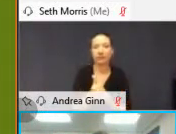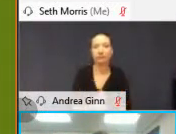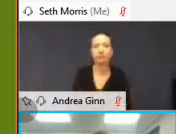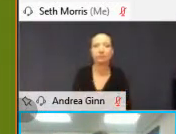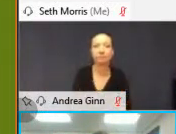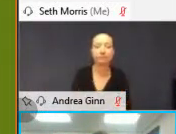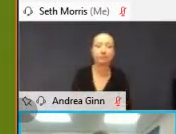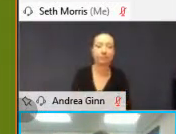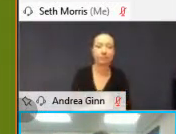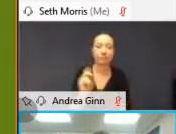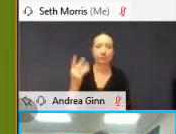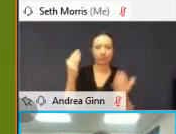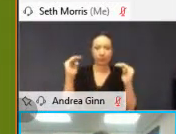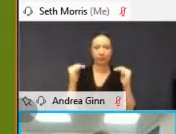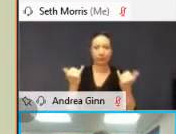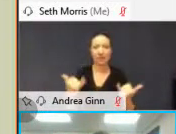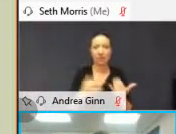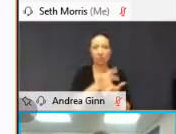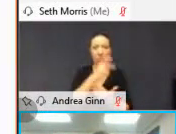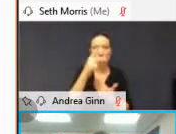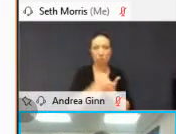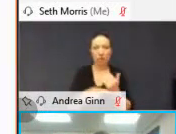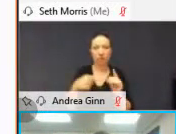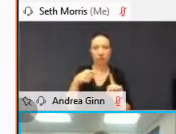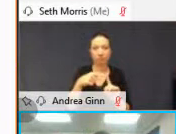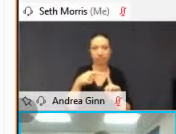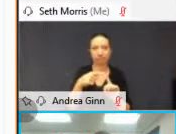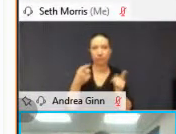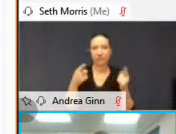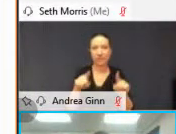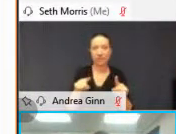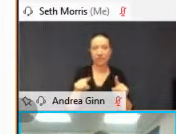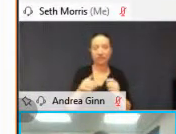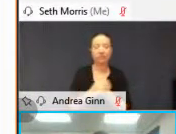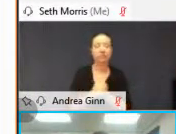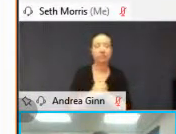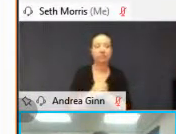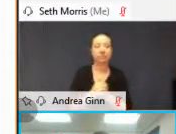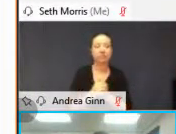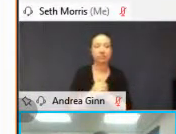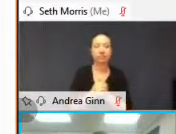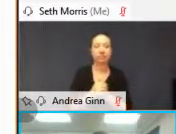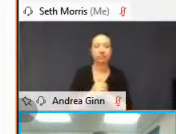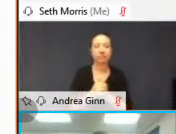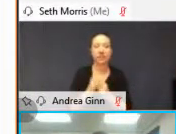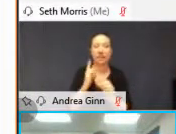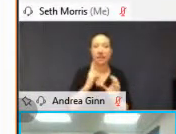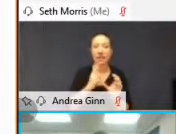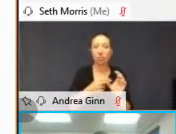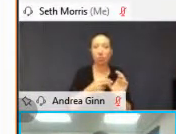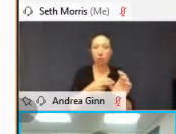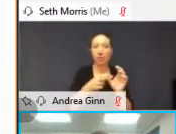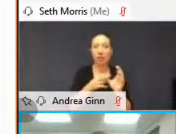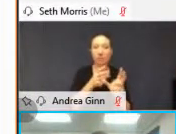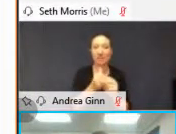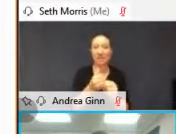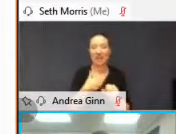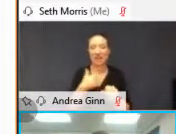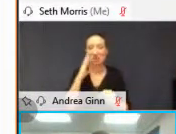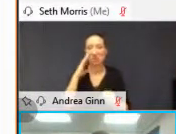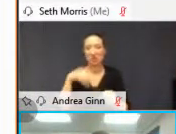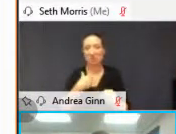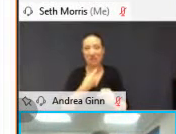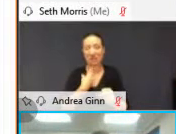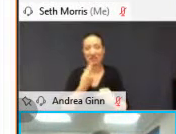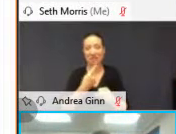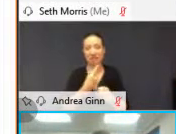Okay, so let's hop into the program since this all began. Told you I wanted to give you an enrollment update, and I am running longer than I wanted to, so I'm going to probably